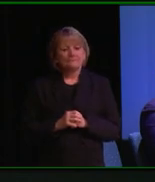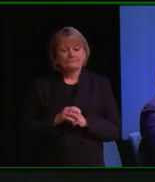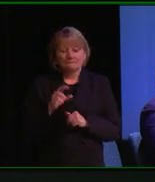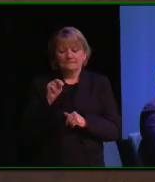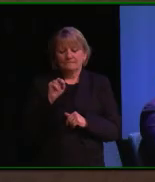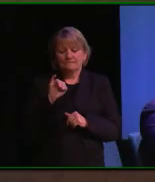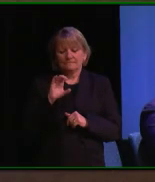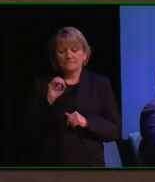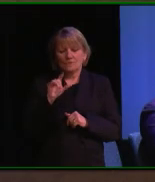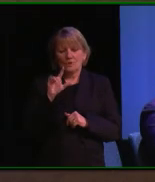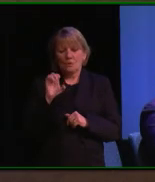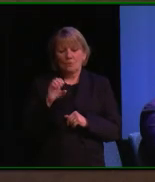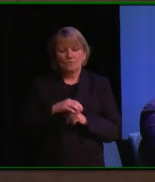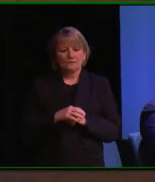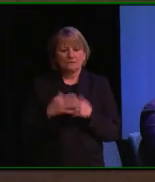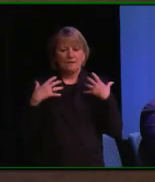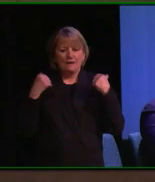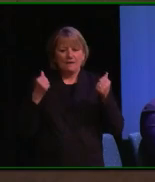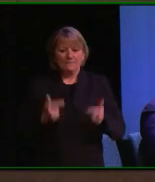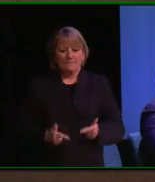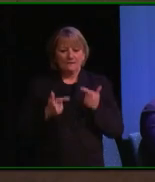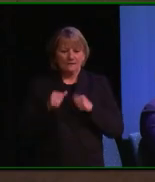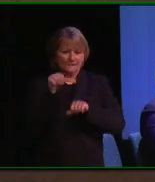Nicole Clark, Health and Life Sciences.